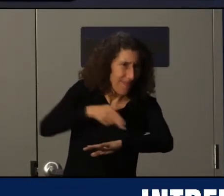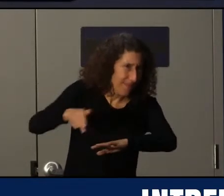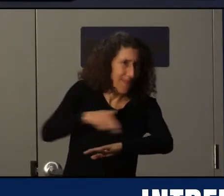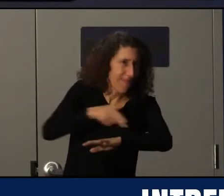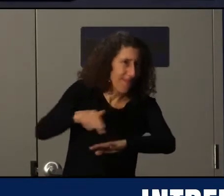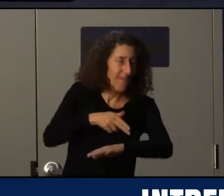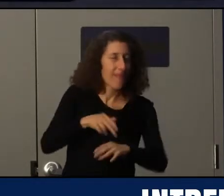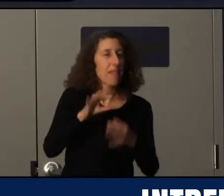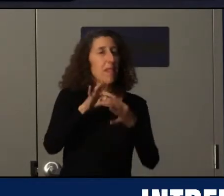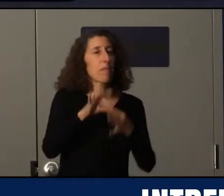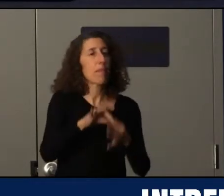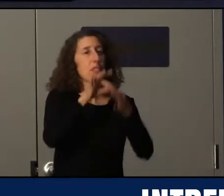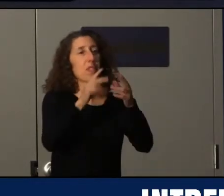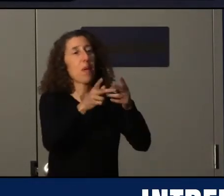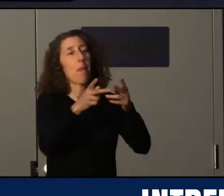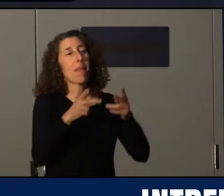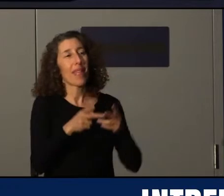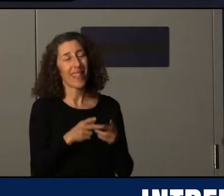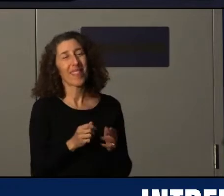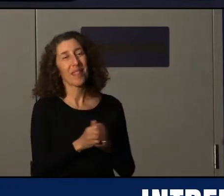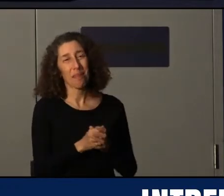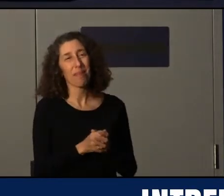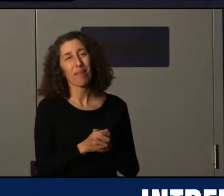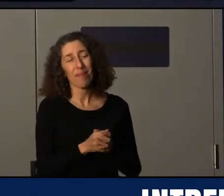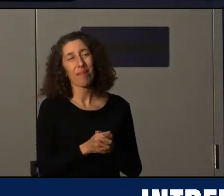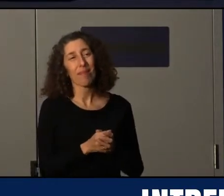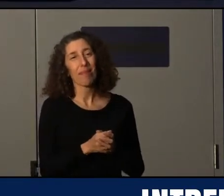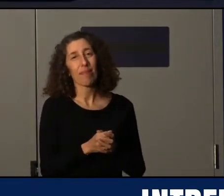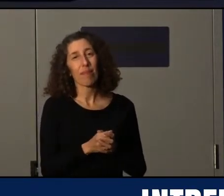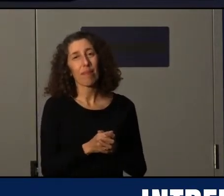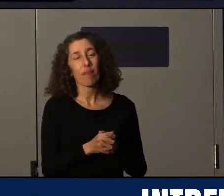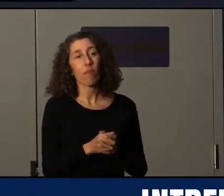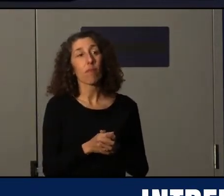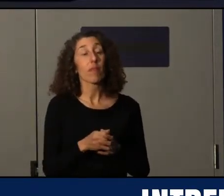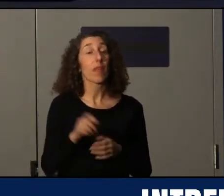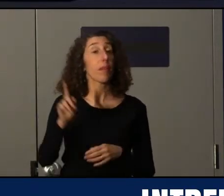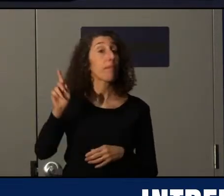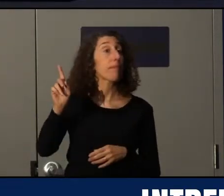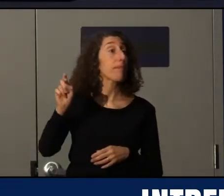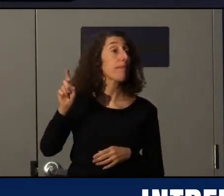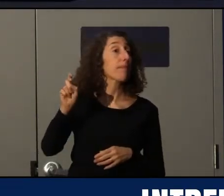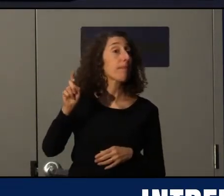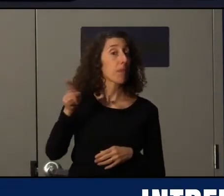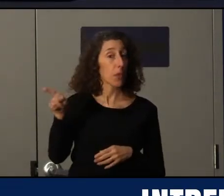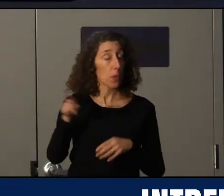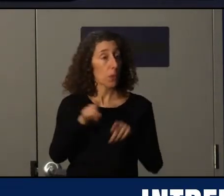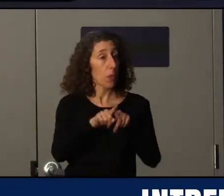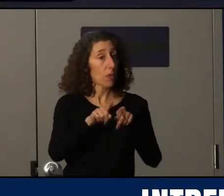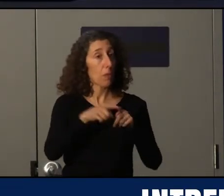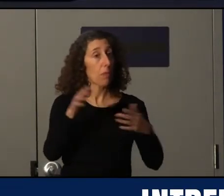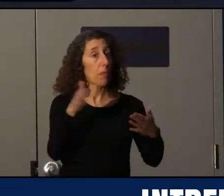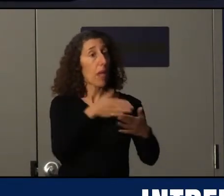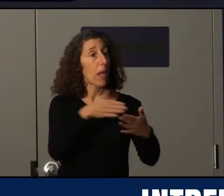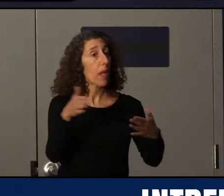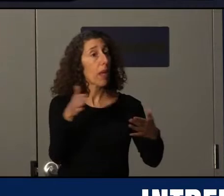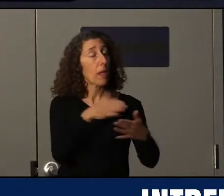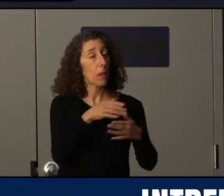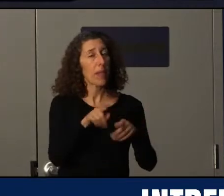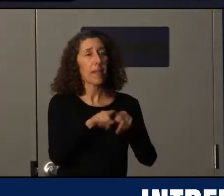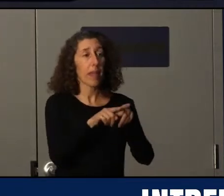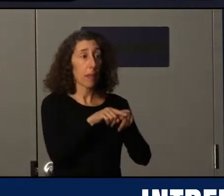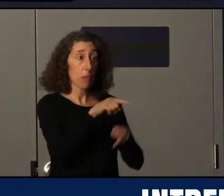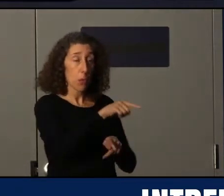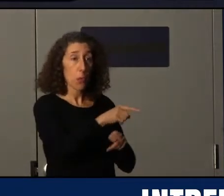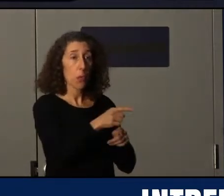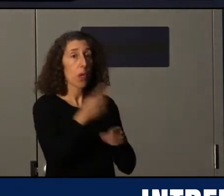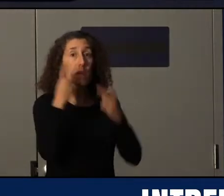Yeah. Sian, how about you in space? You said they let you paint. Did you paint it in space? How'd you get inspired? What are some of the